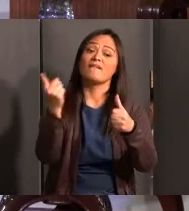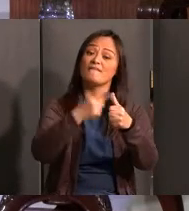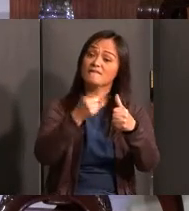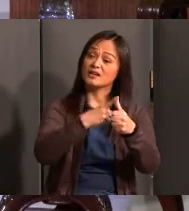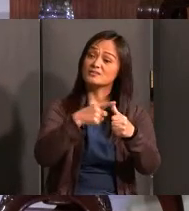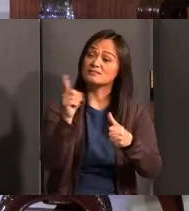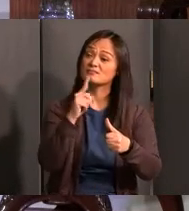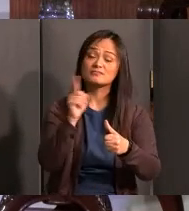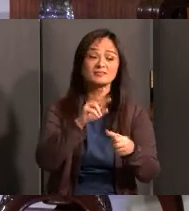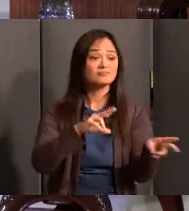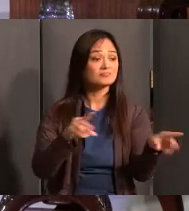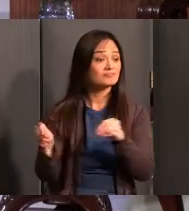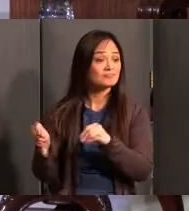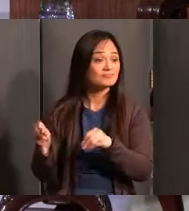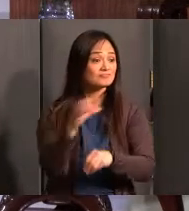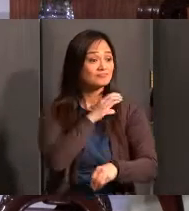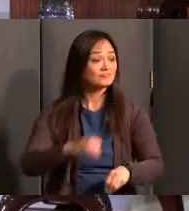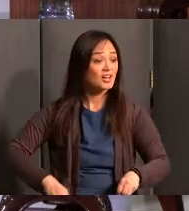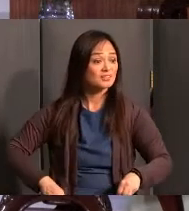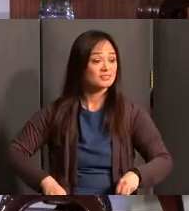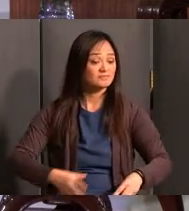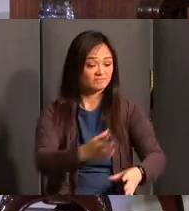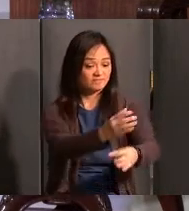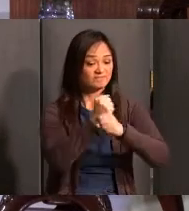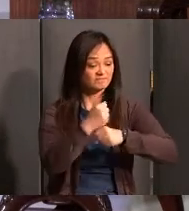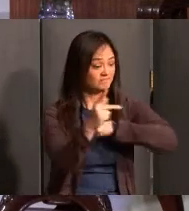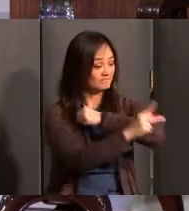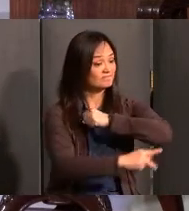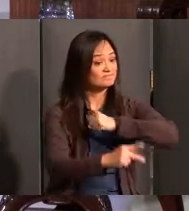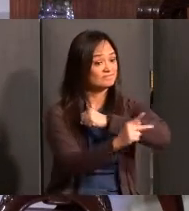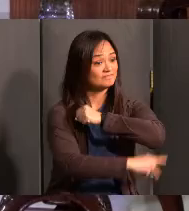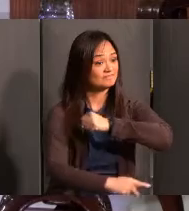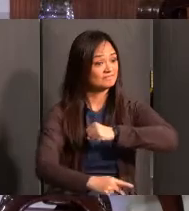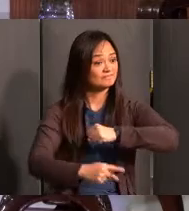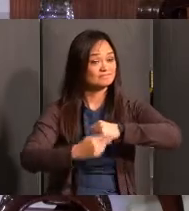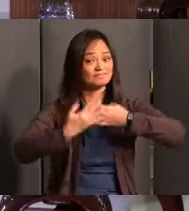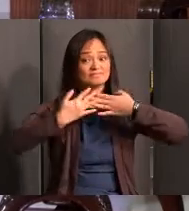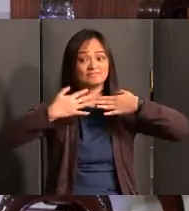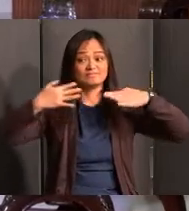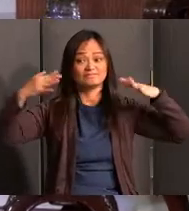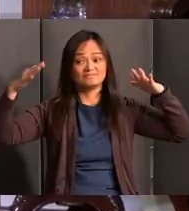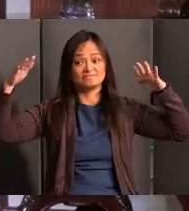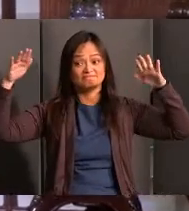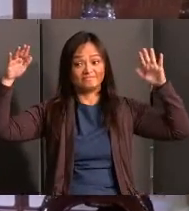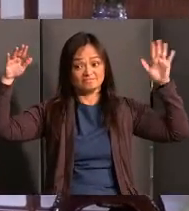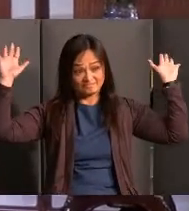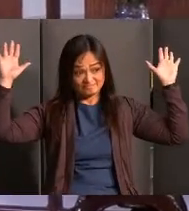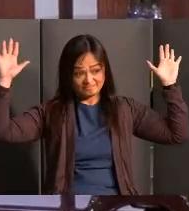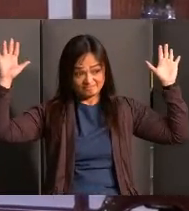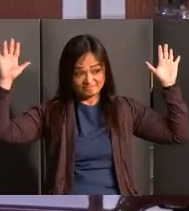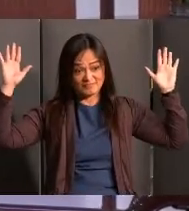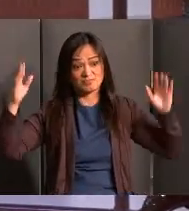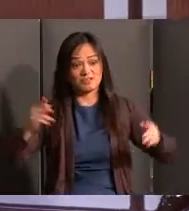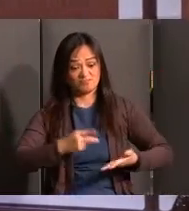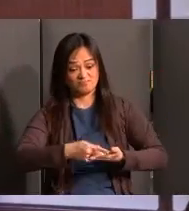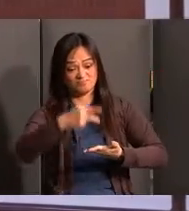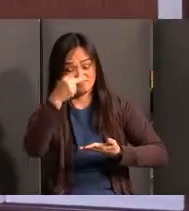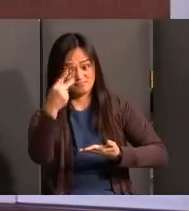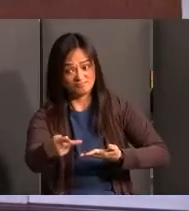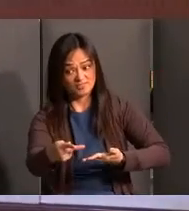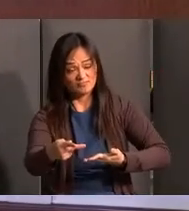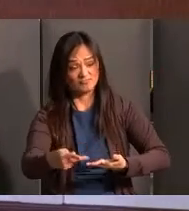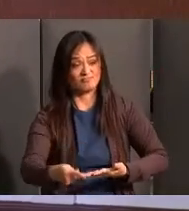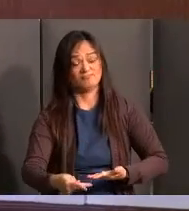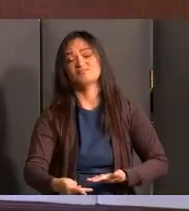penalty. He took the penalty ng ating pagkakasala. He paid the